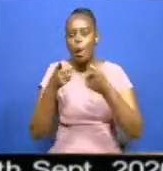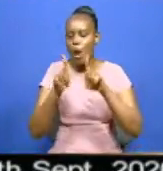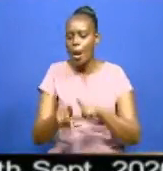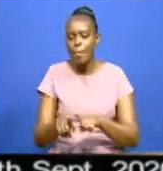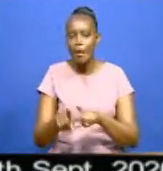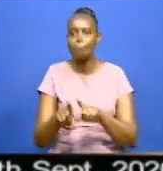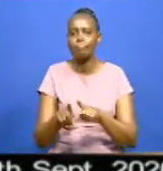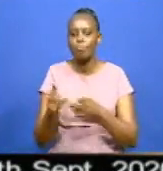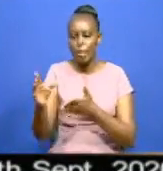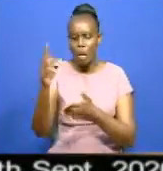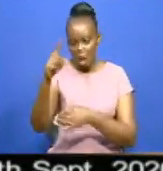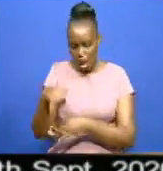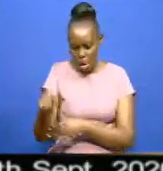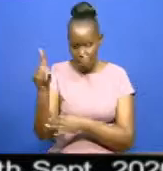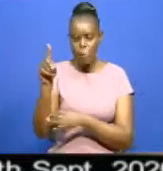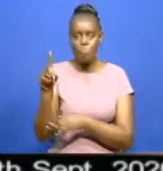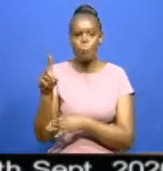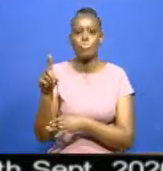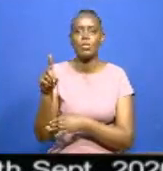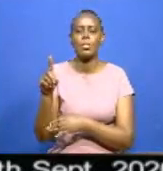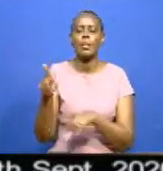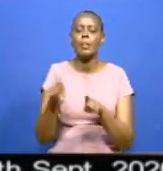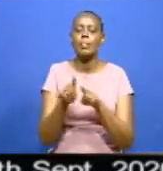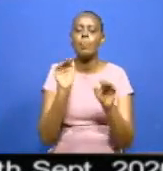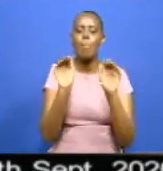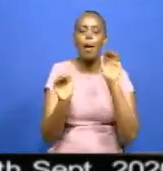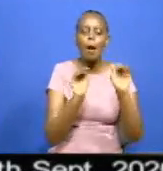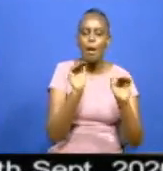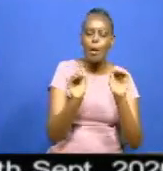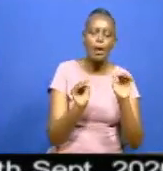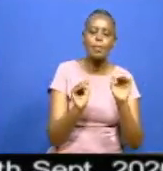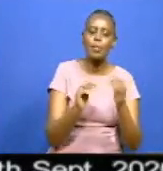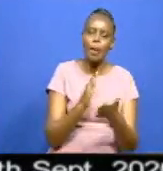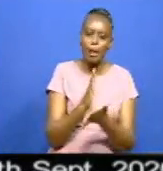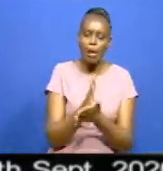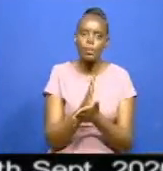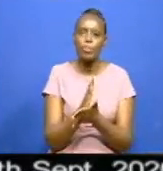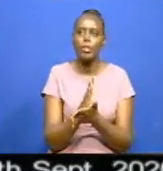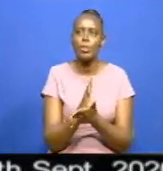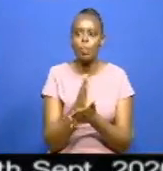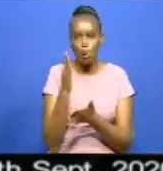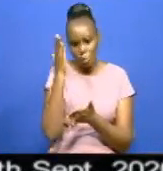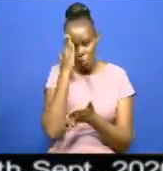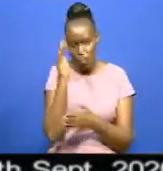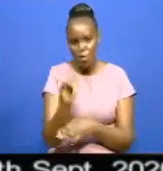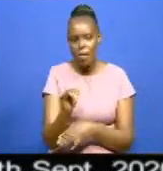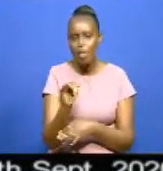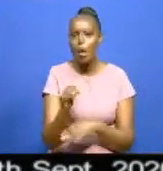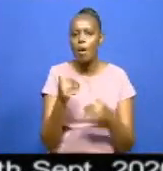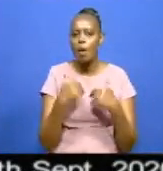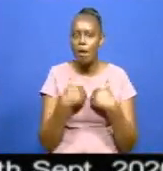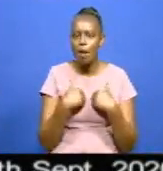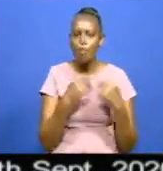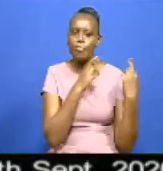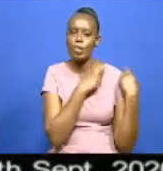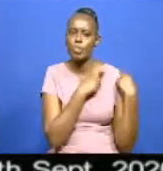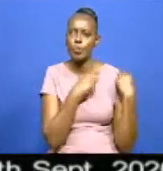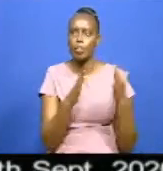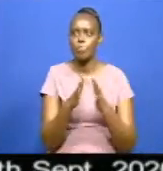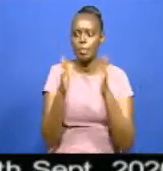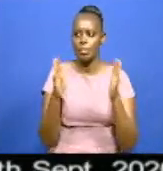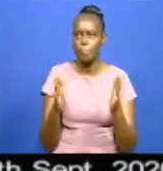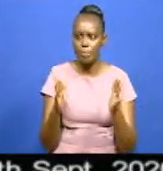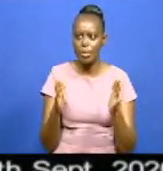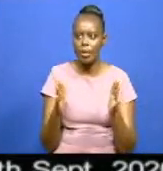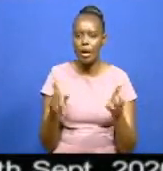be approved by this House, and to ask that they actually know that they have a bigger responsibility,